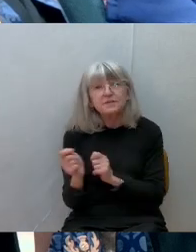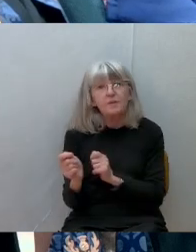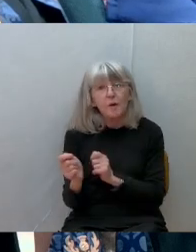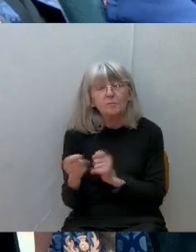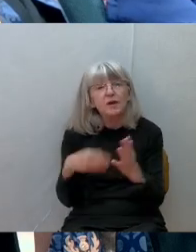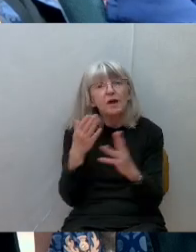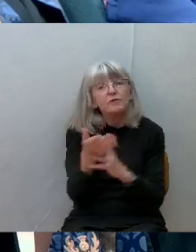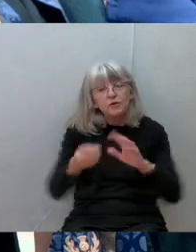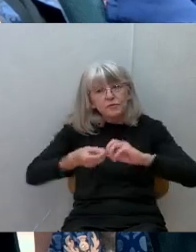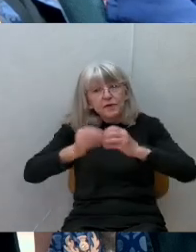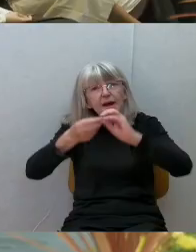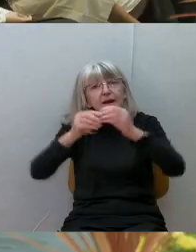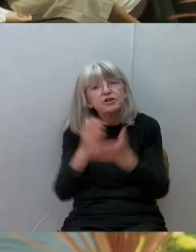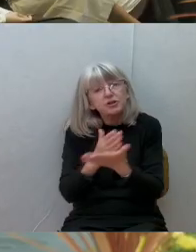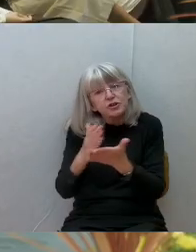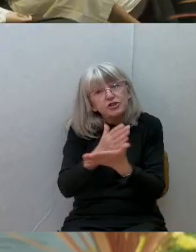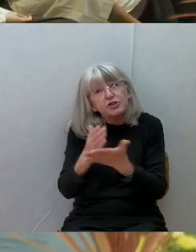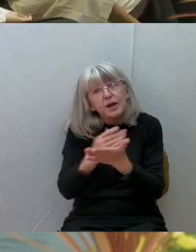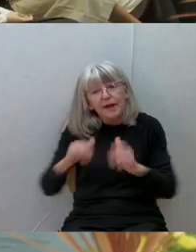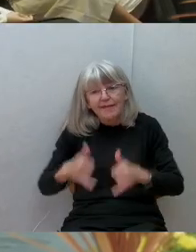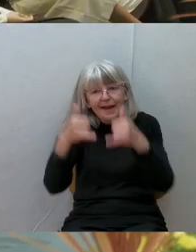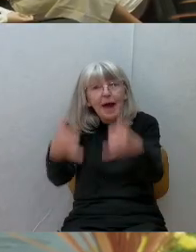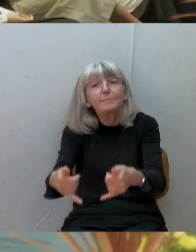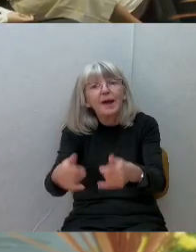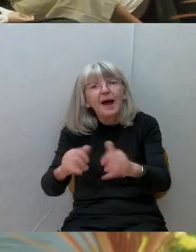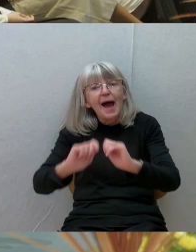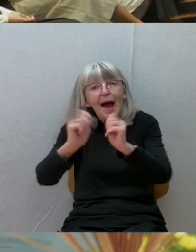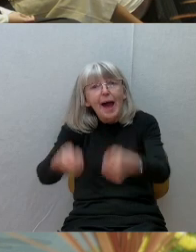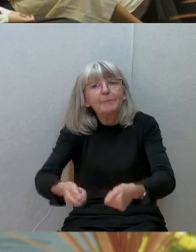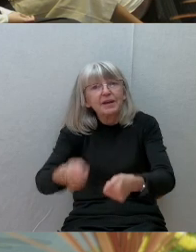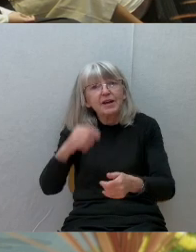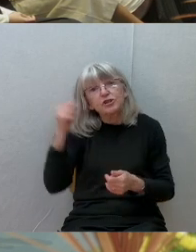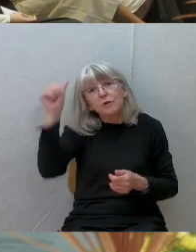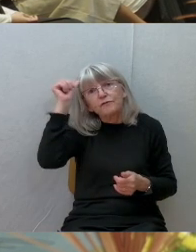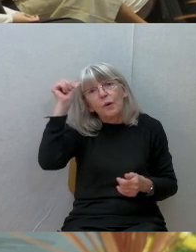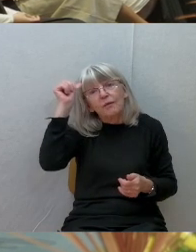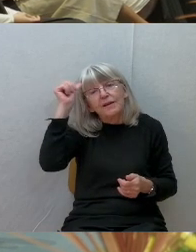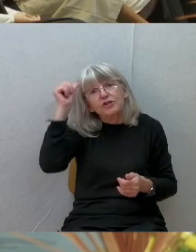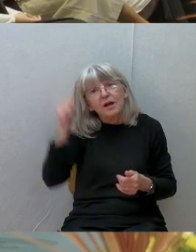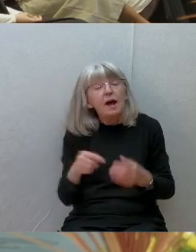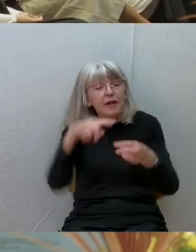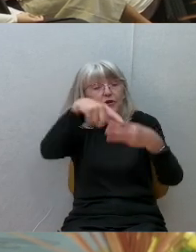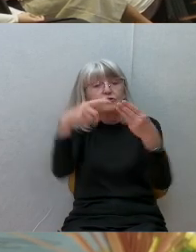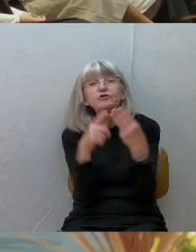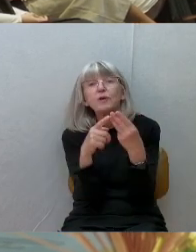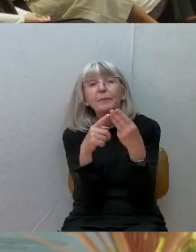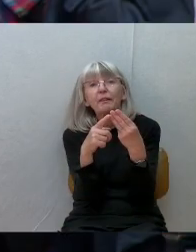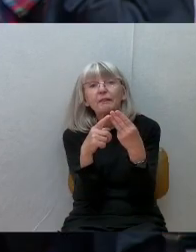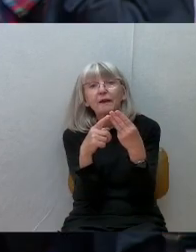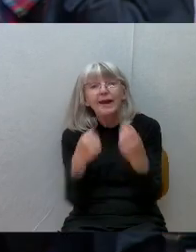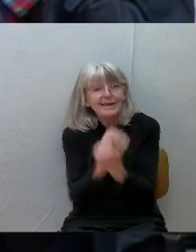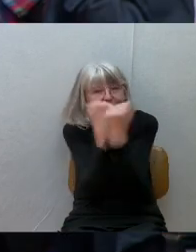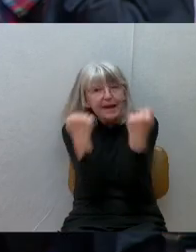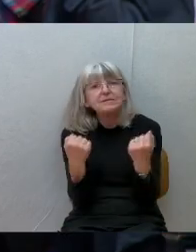creation, the sharing, and the application of knowledge. We talk about being a triple intensive university. This means we combine our strengths